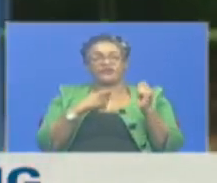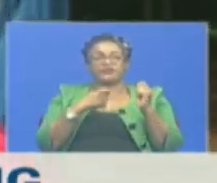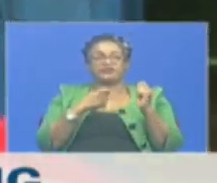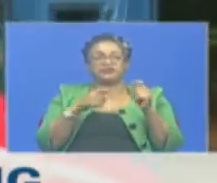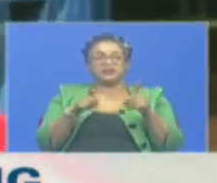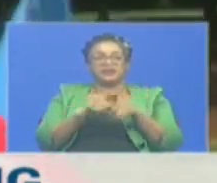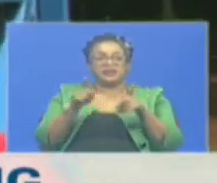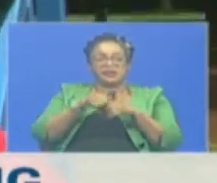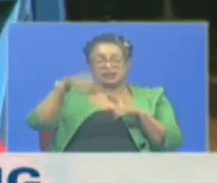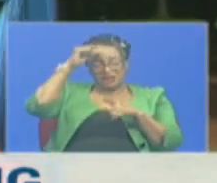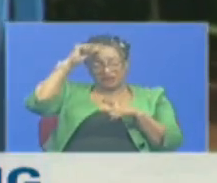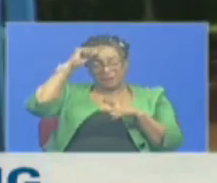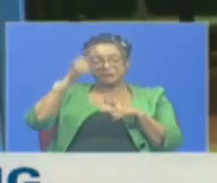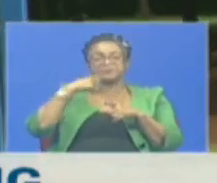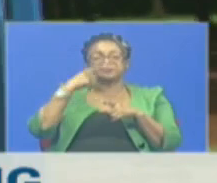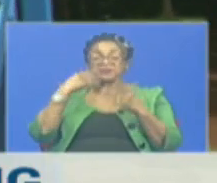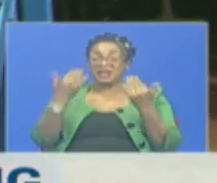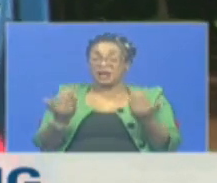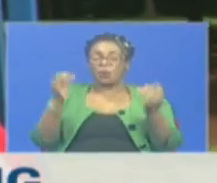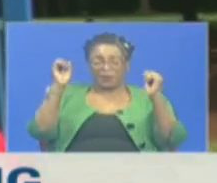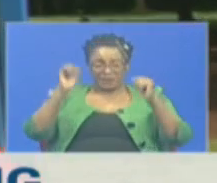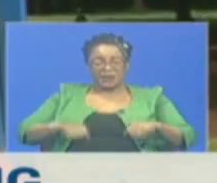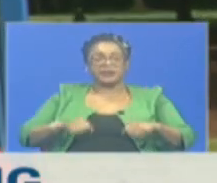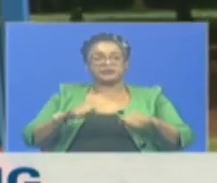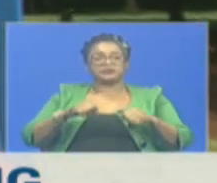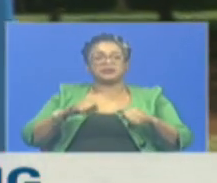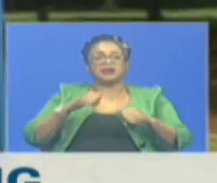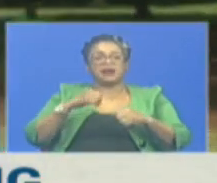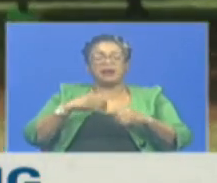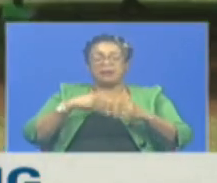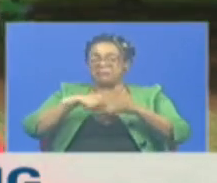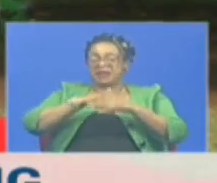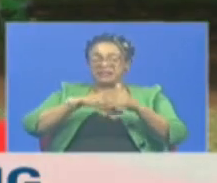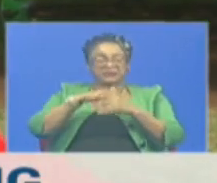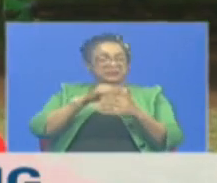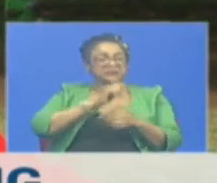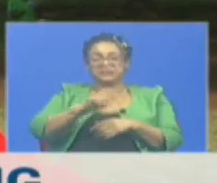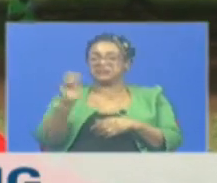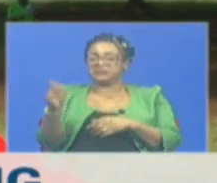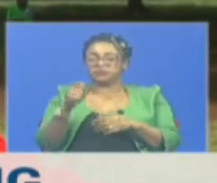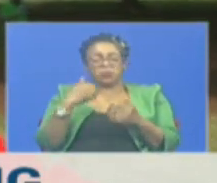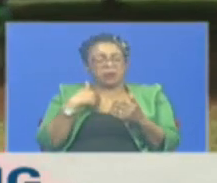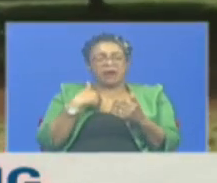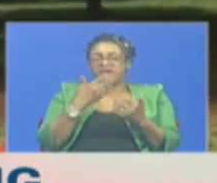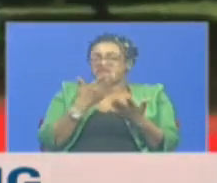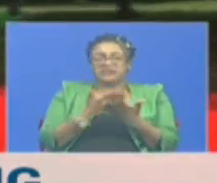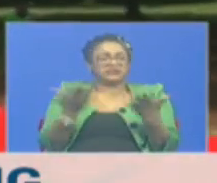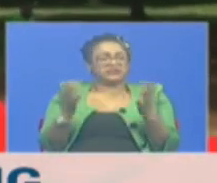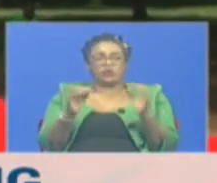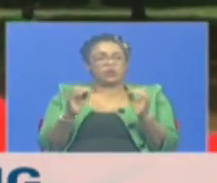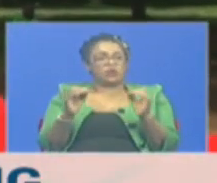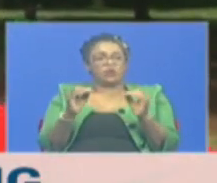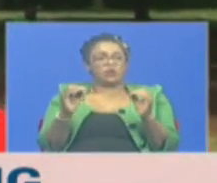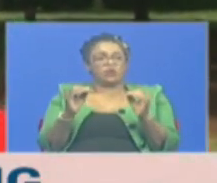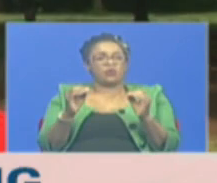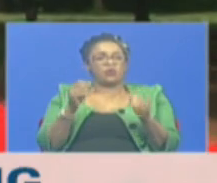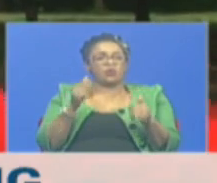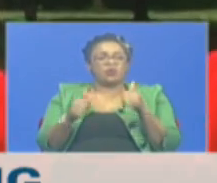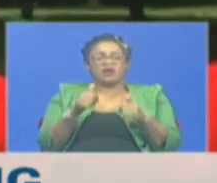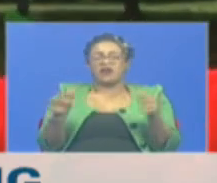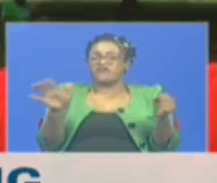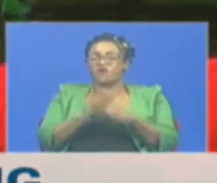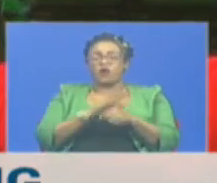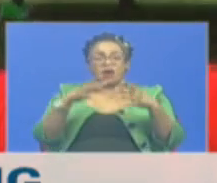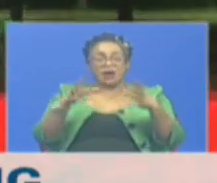government says now we can play tennis, we don't have the facilities. We rely on tennis clubs, which is a full club. So we rely on